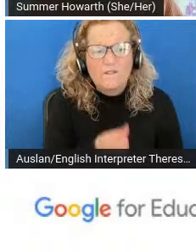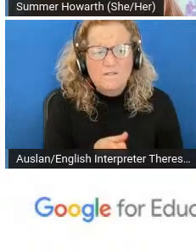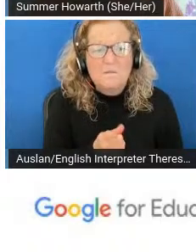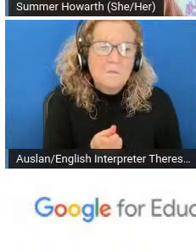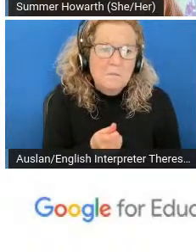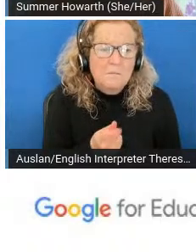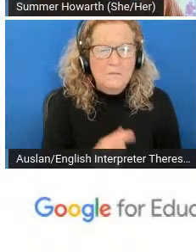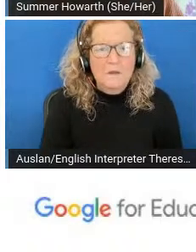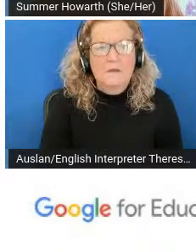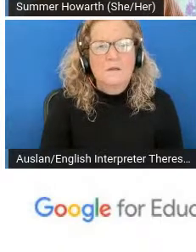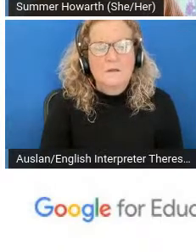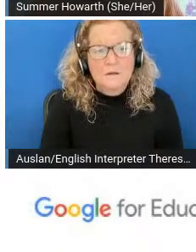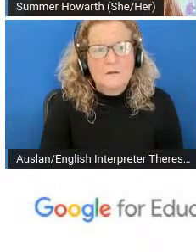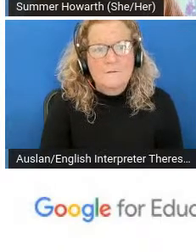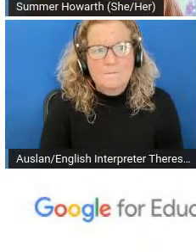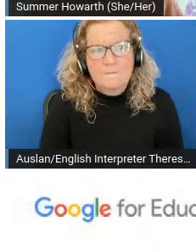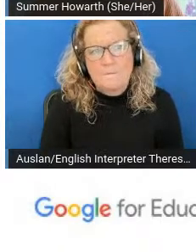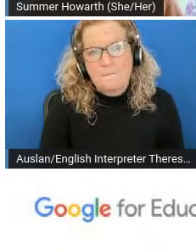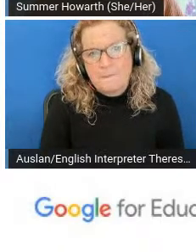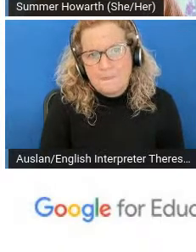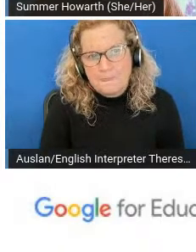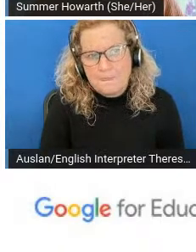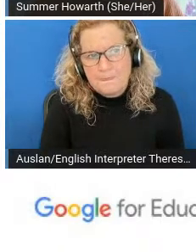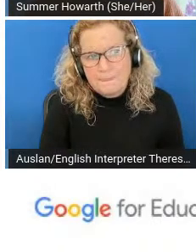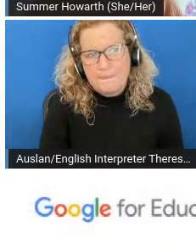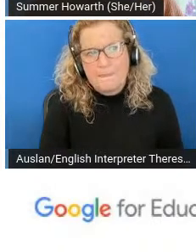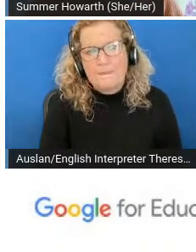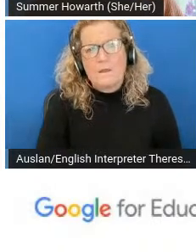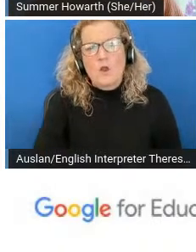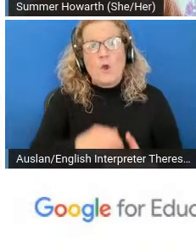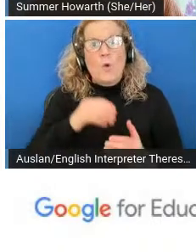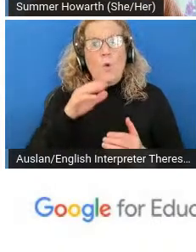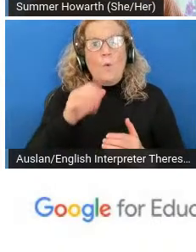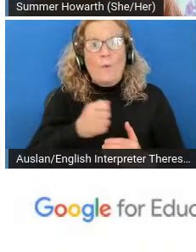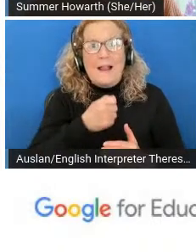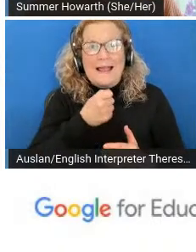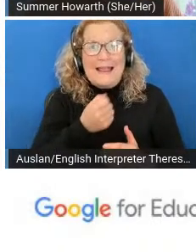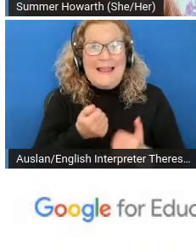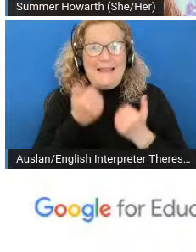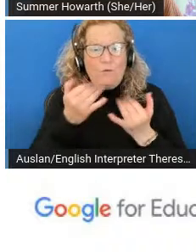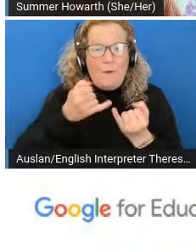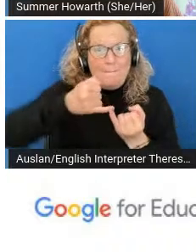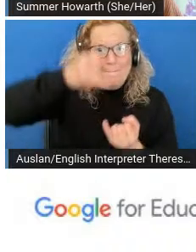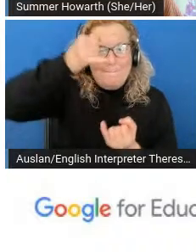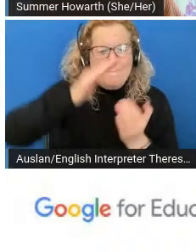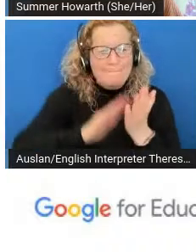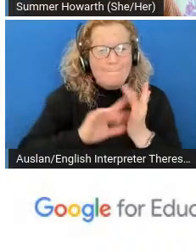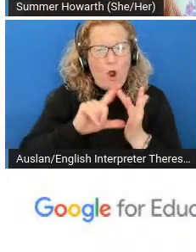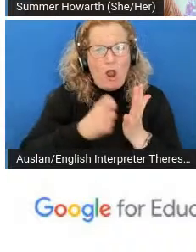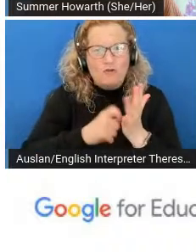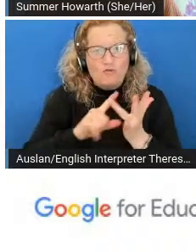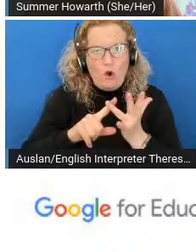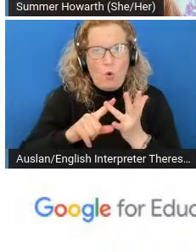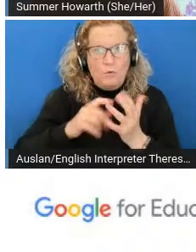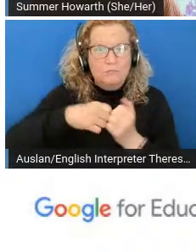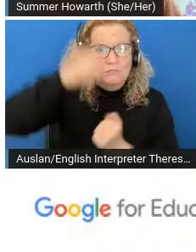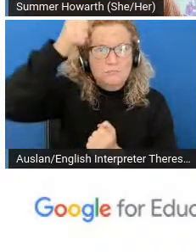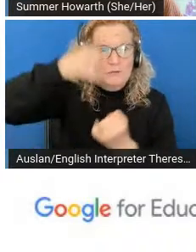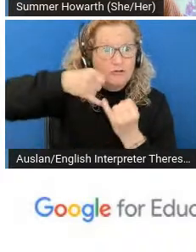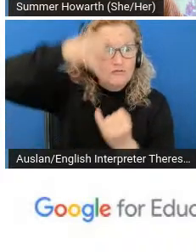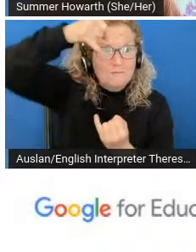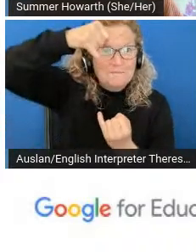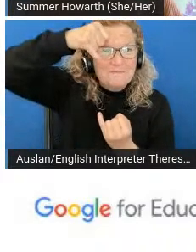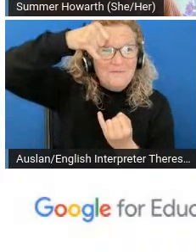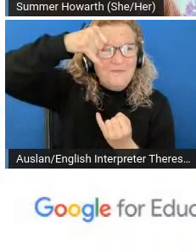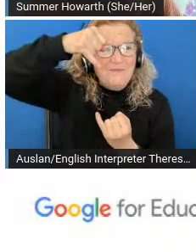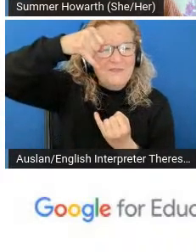we've got a thriving in a hybrid classroom micro credential, which is going to be available for you. There is an exit ticket